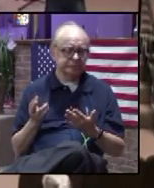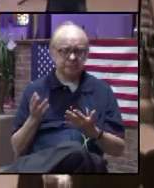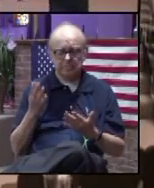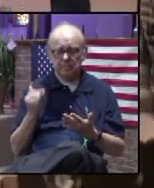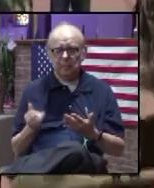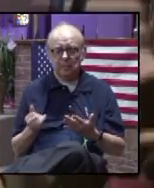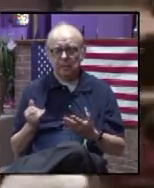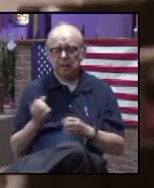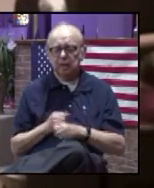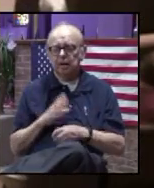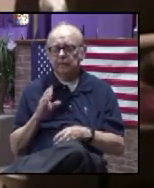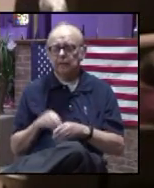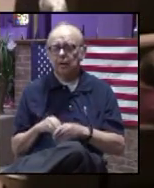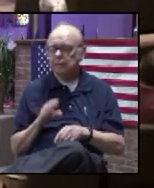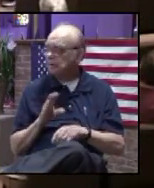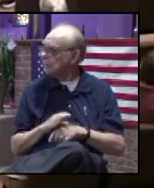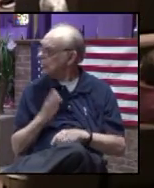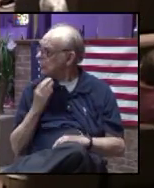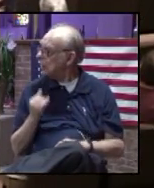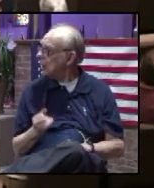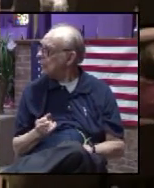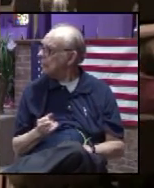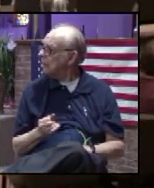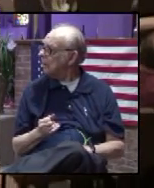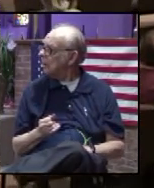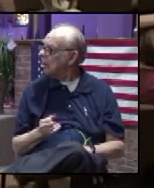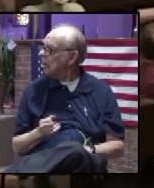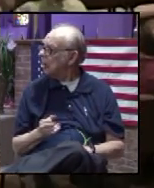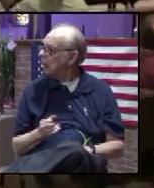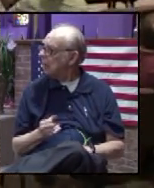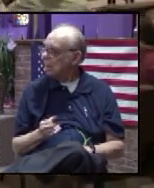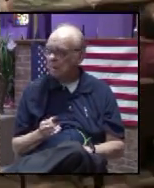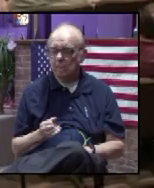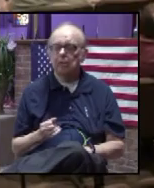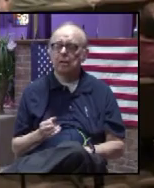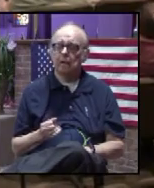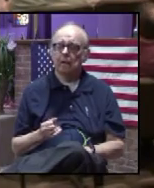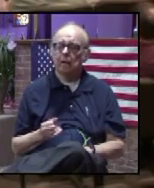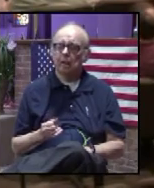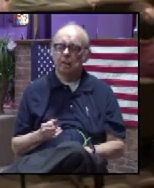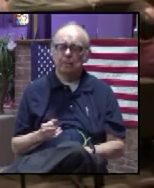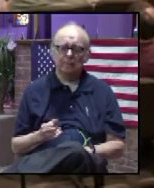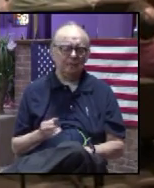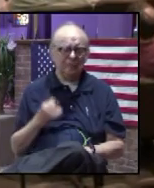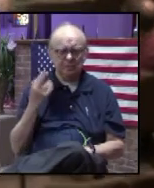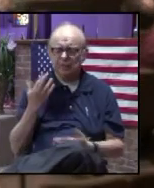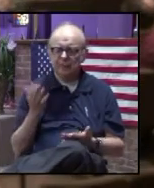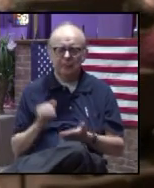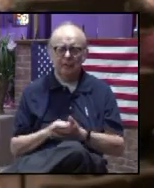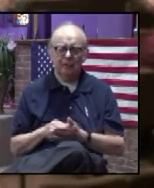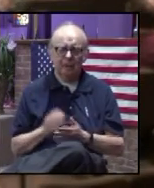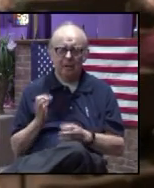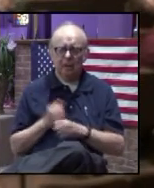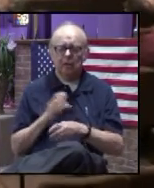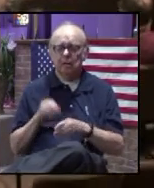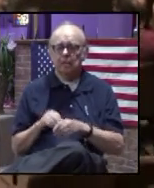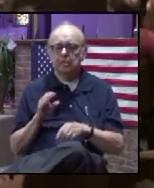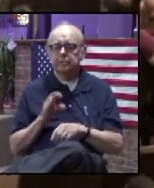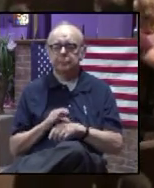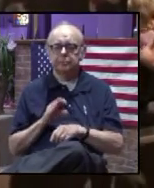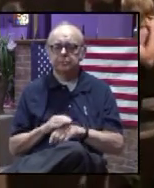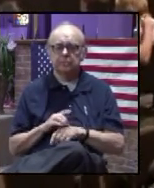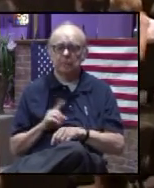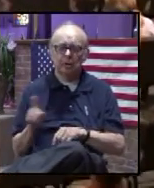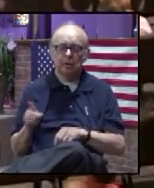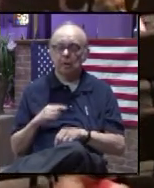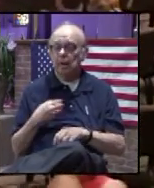why should I get involved in church? What's the sense in it? If I get involved in church, there's all